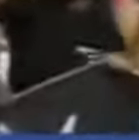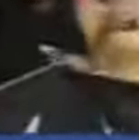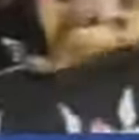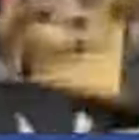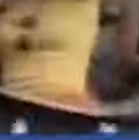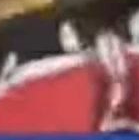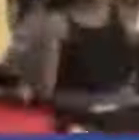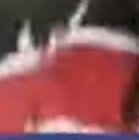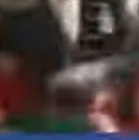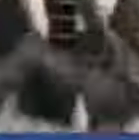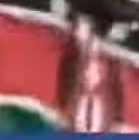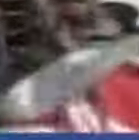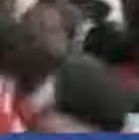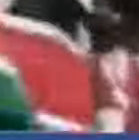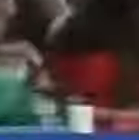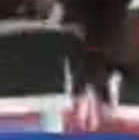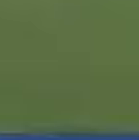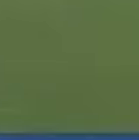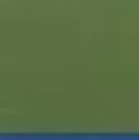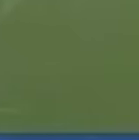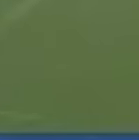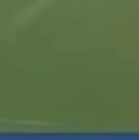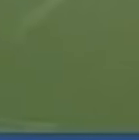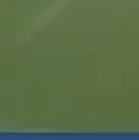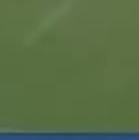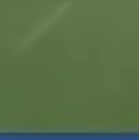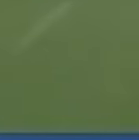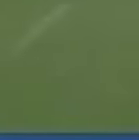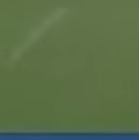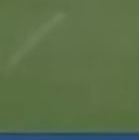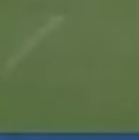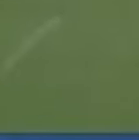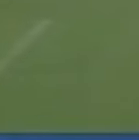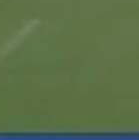will dance all match long. Wally.